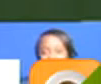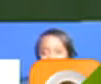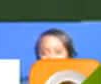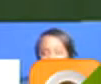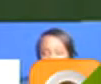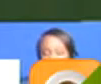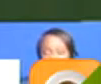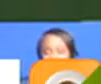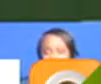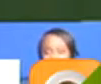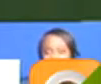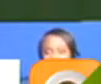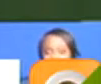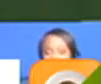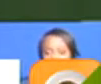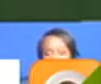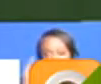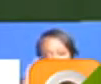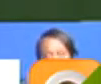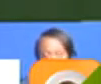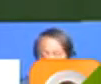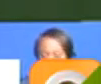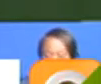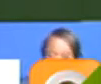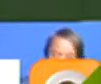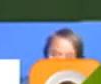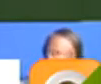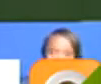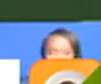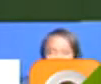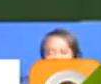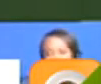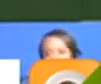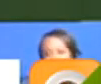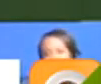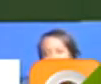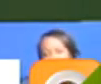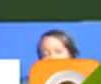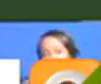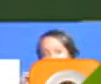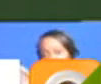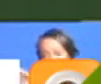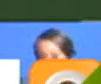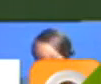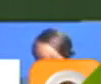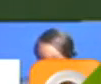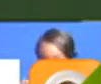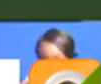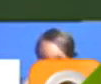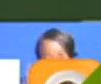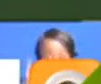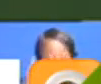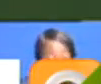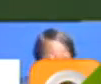members of both the Senate and the National Assembly that we will be looking at the standing orders.